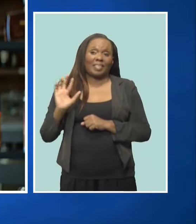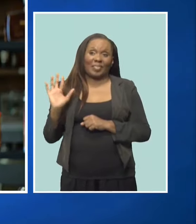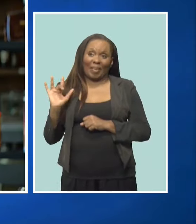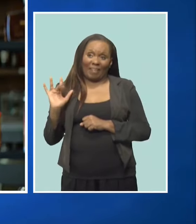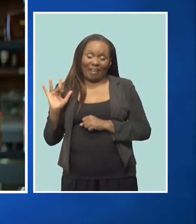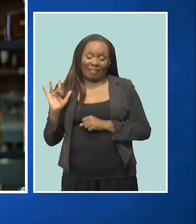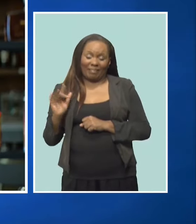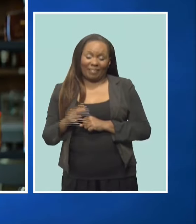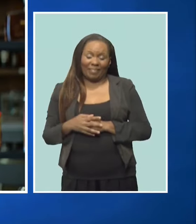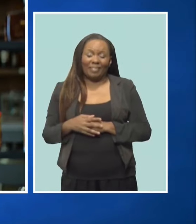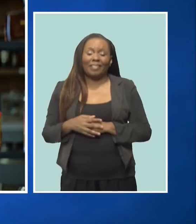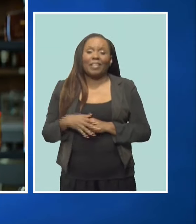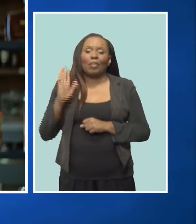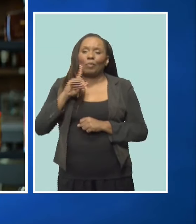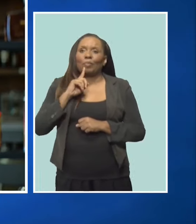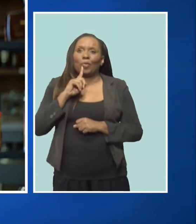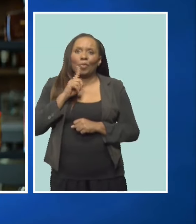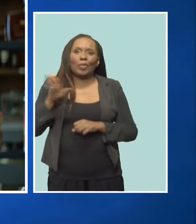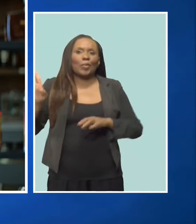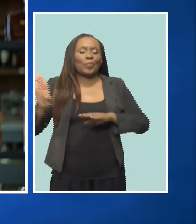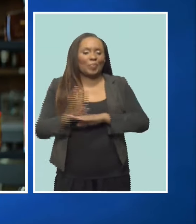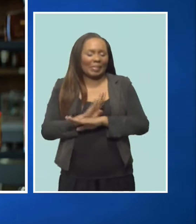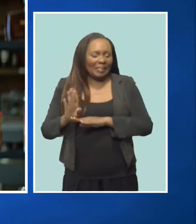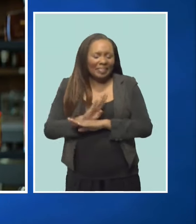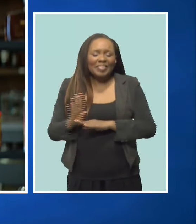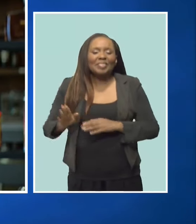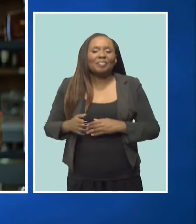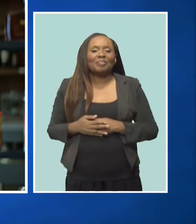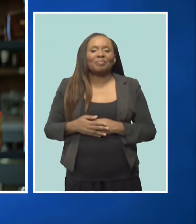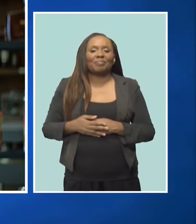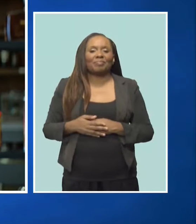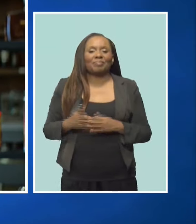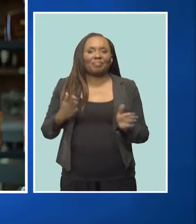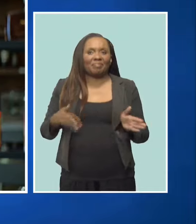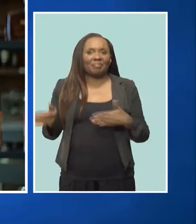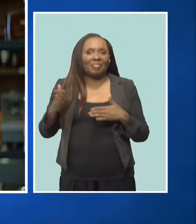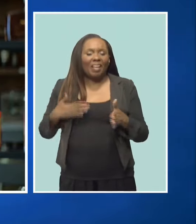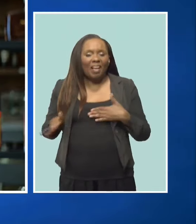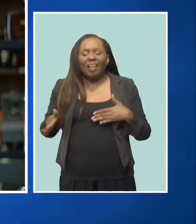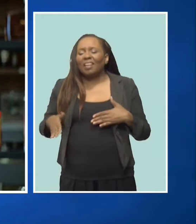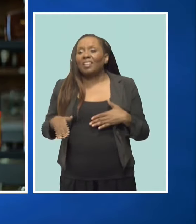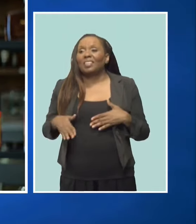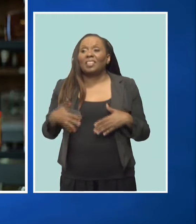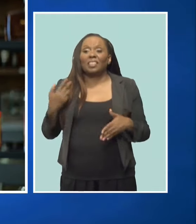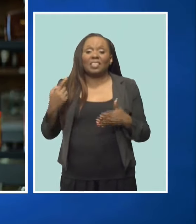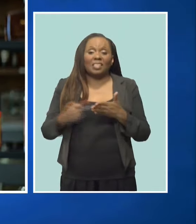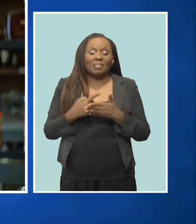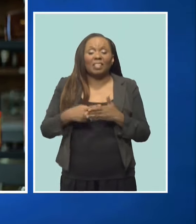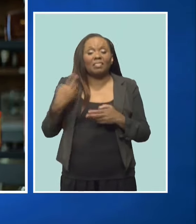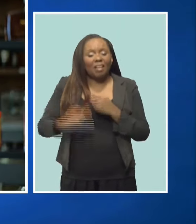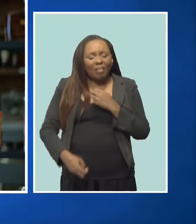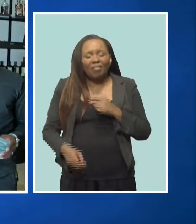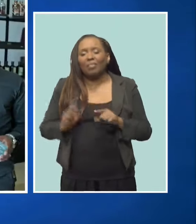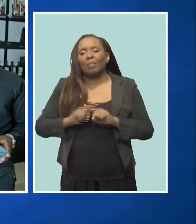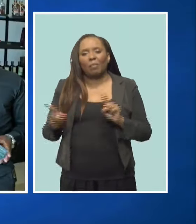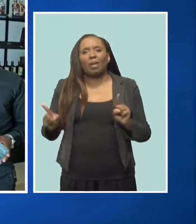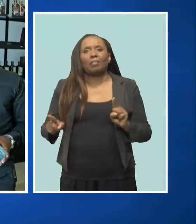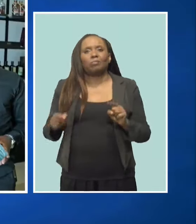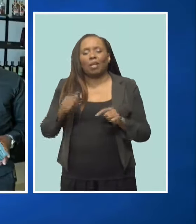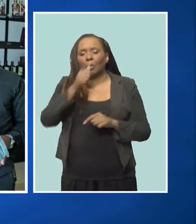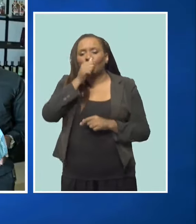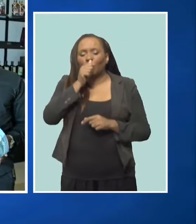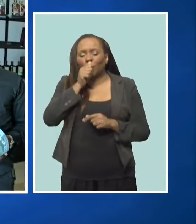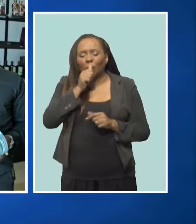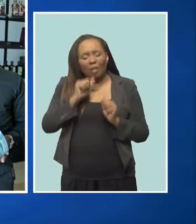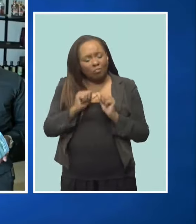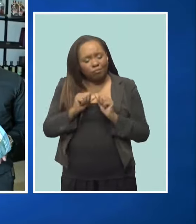So it can be a bit busy. Planning stages, always the headache part, but the thing is to see a successful event. People's Monarch